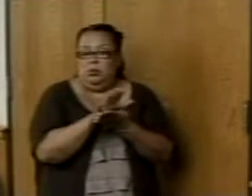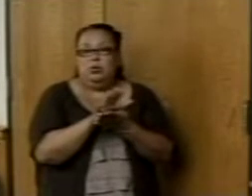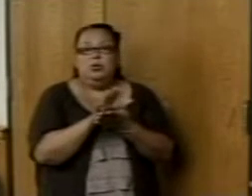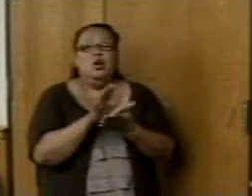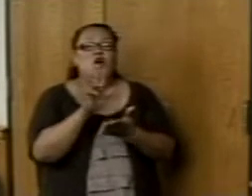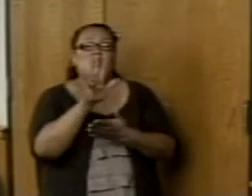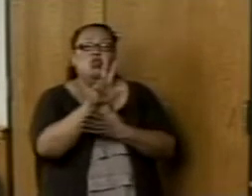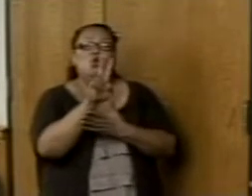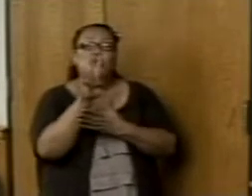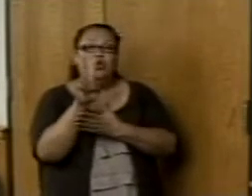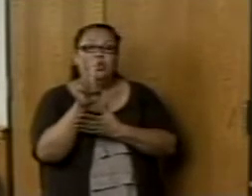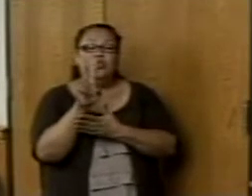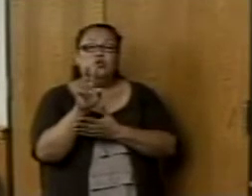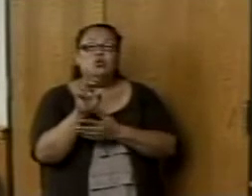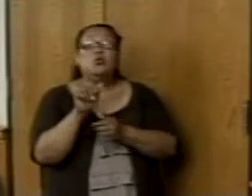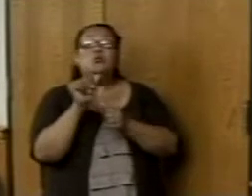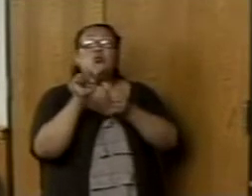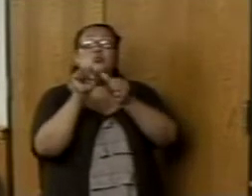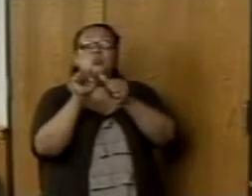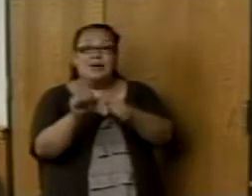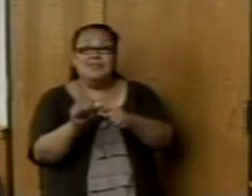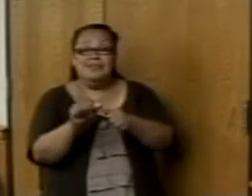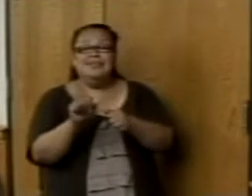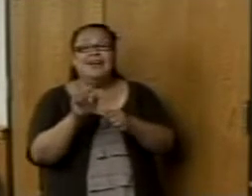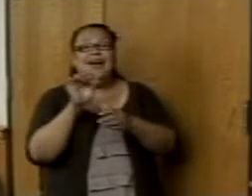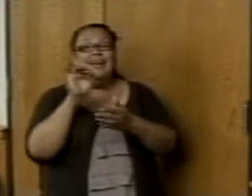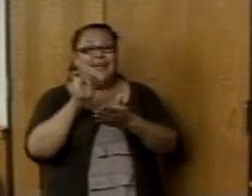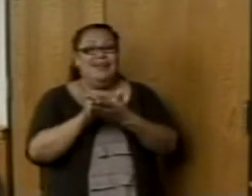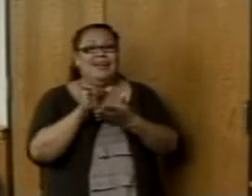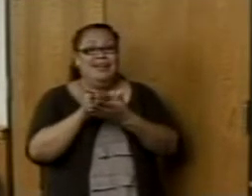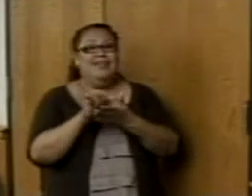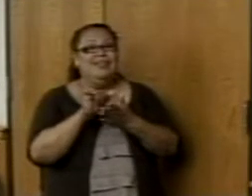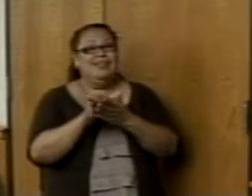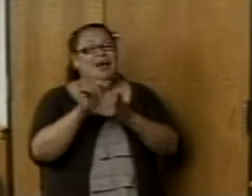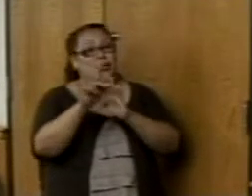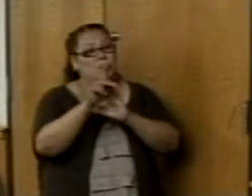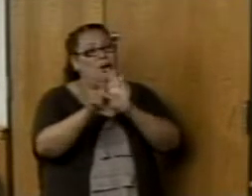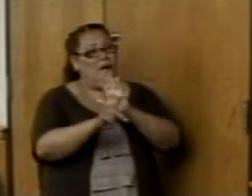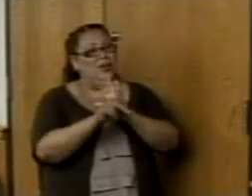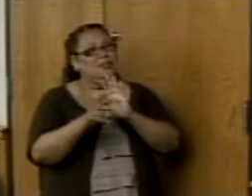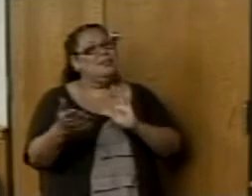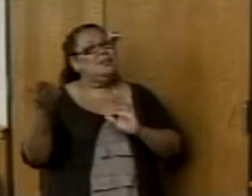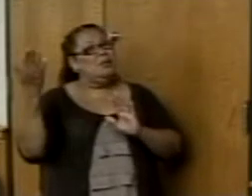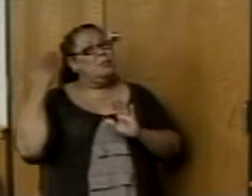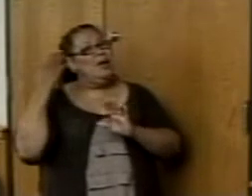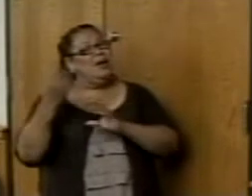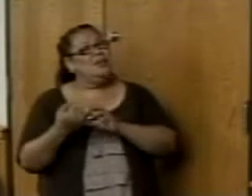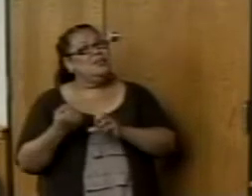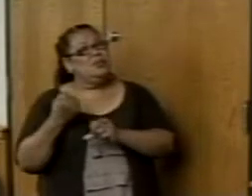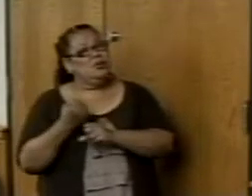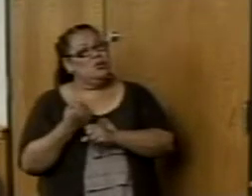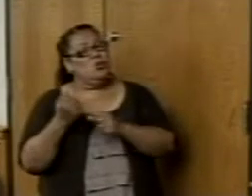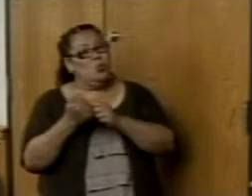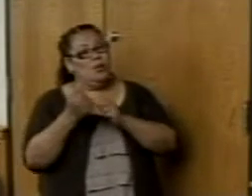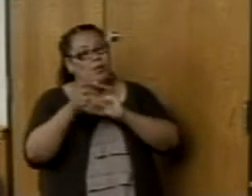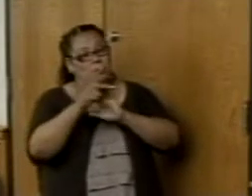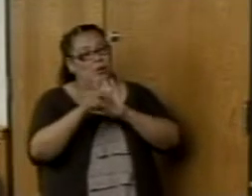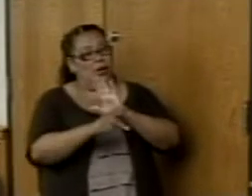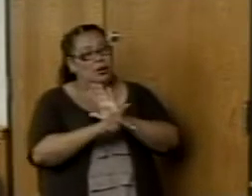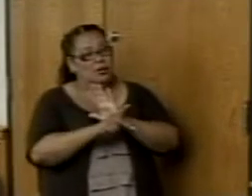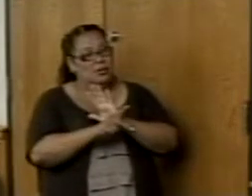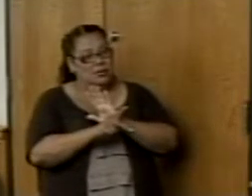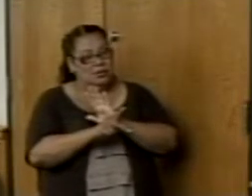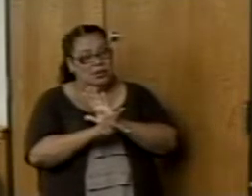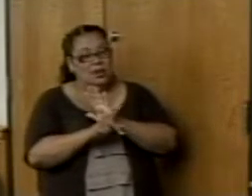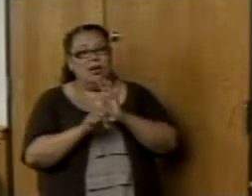number 32 was placed into those policy records in previous school years, and with the policy